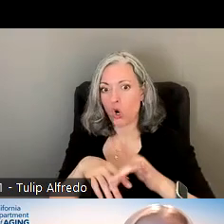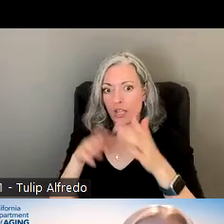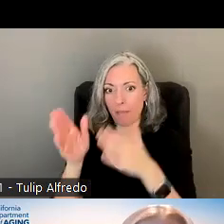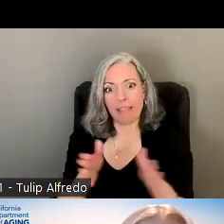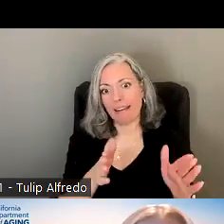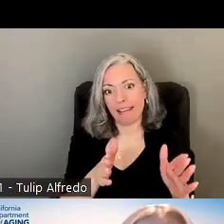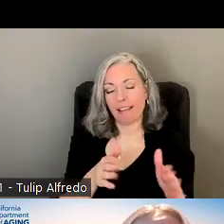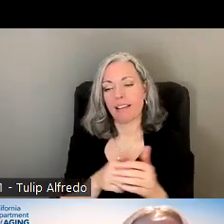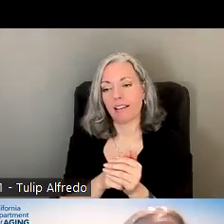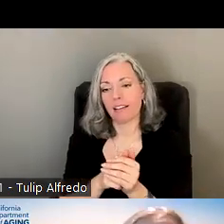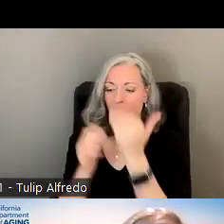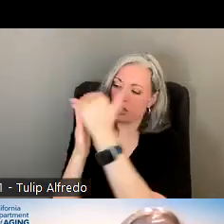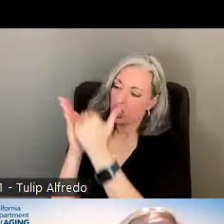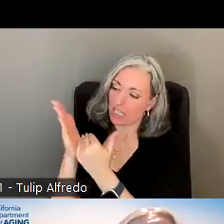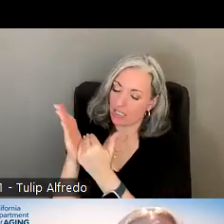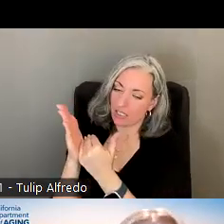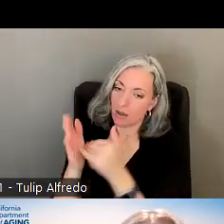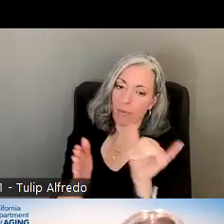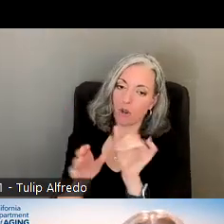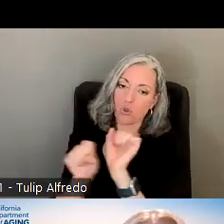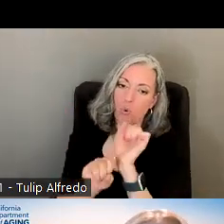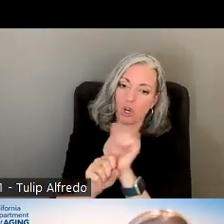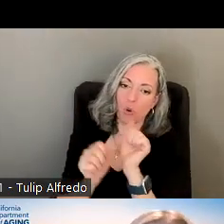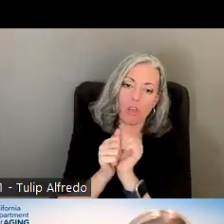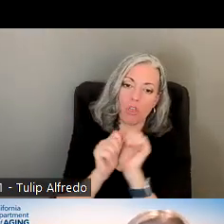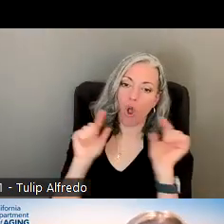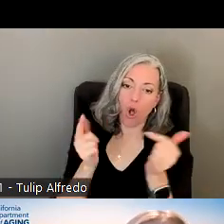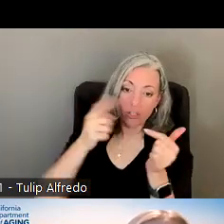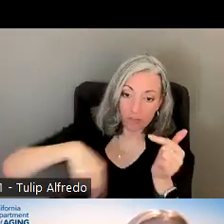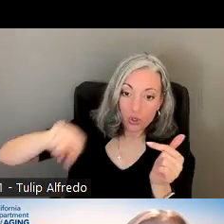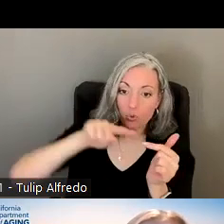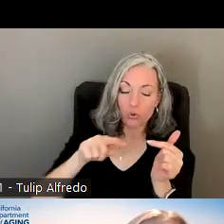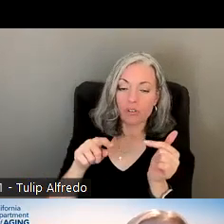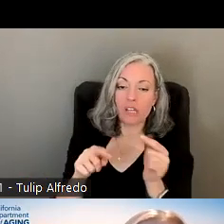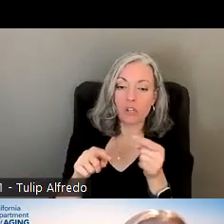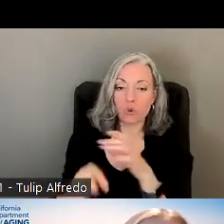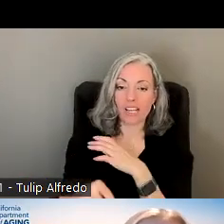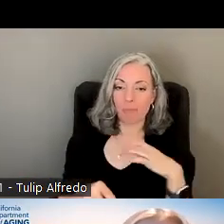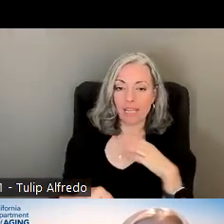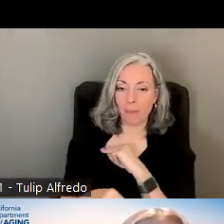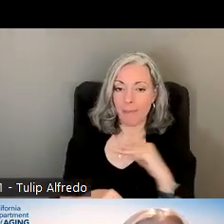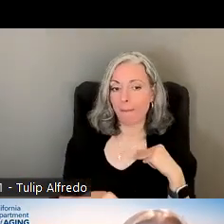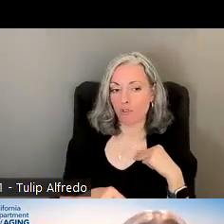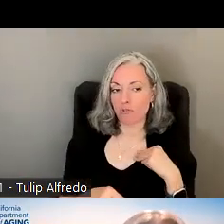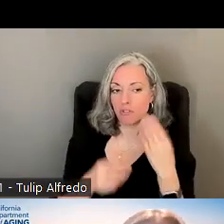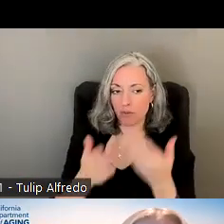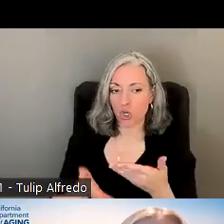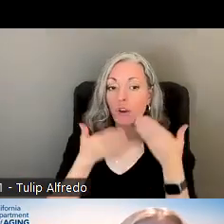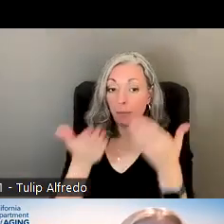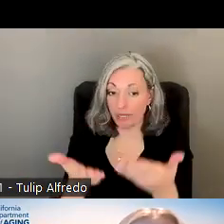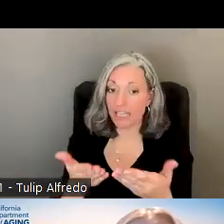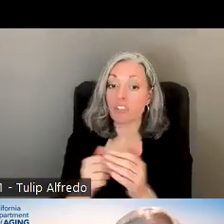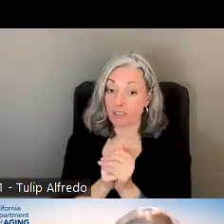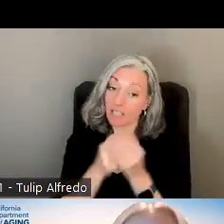not only the agenda, but also working with all of you as valued committee members to put forth the recommendations that will really